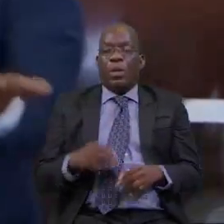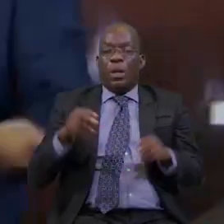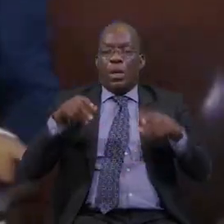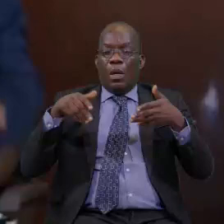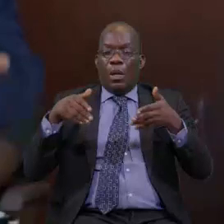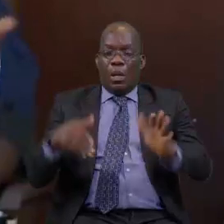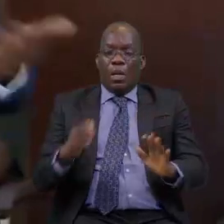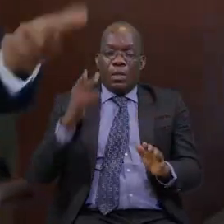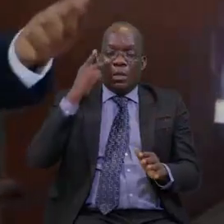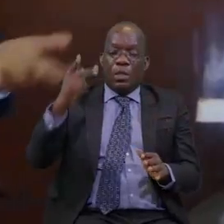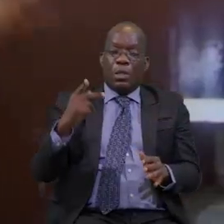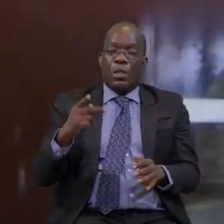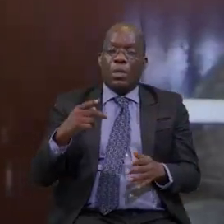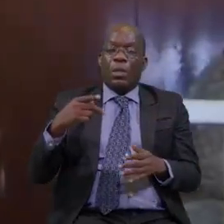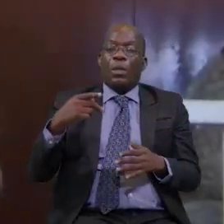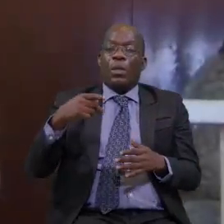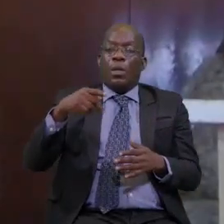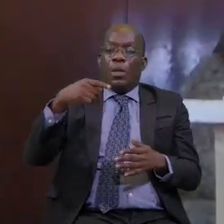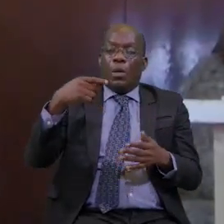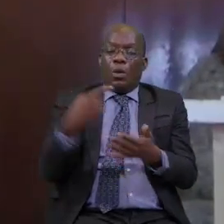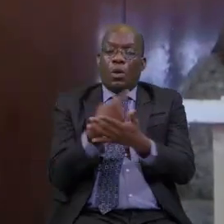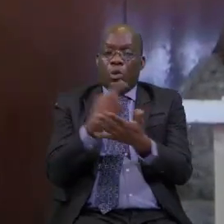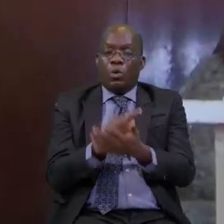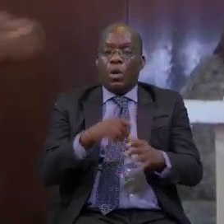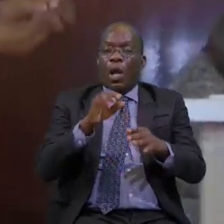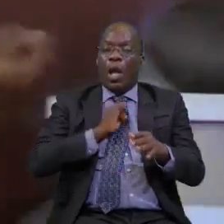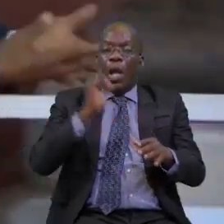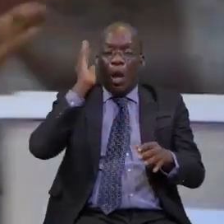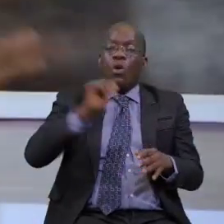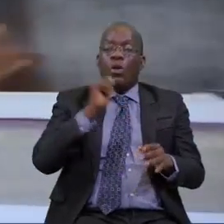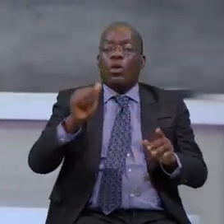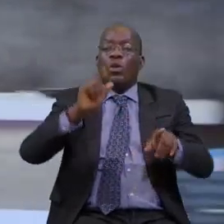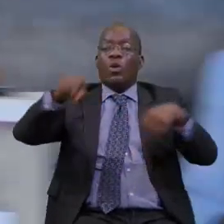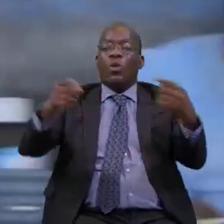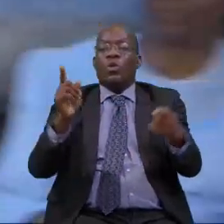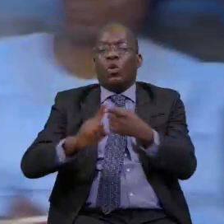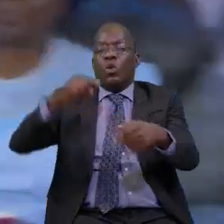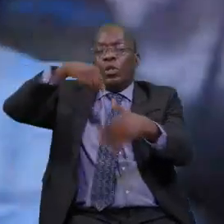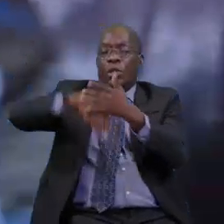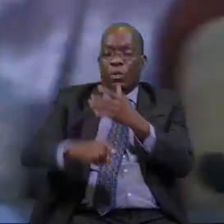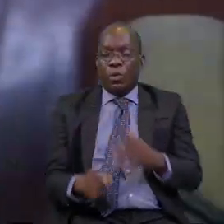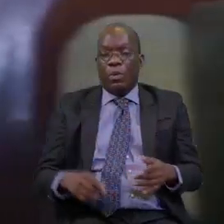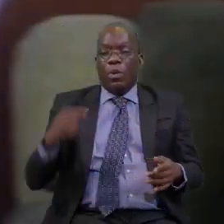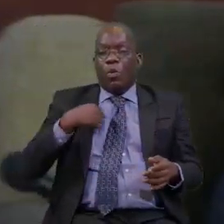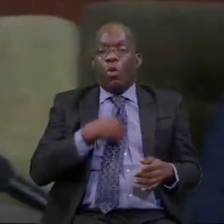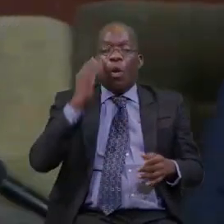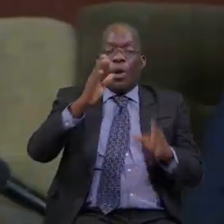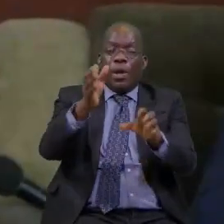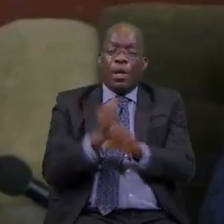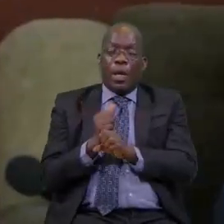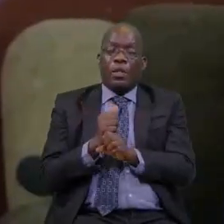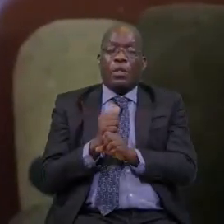St. Mark. Of course, I'm not going to, you know, delve into the depth, but we're going to get principles out of